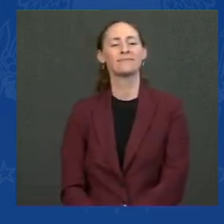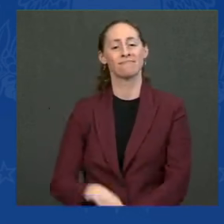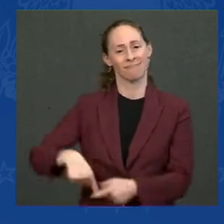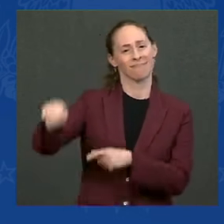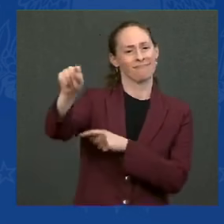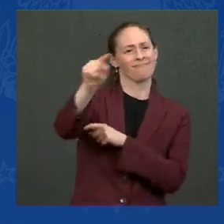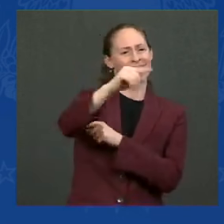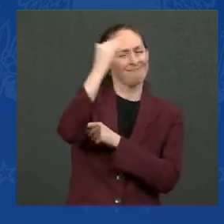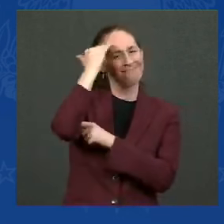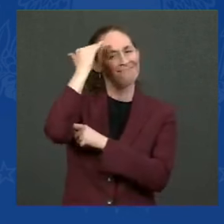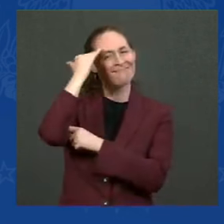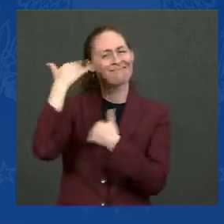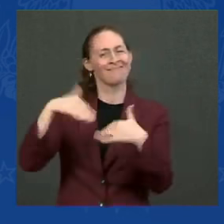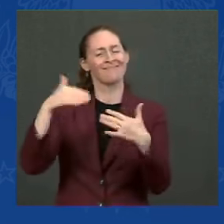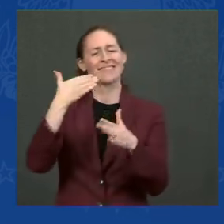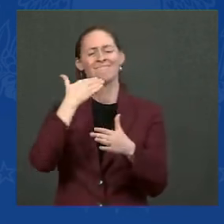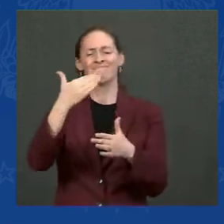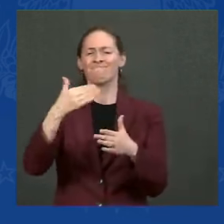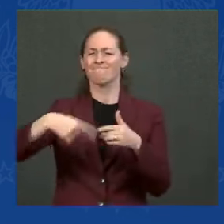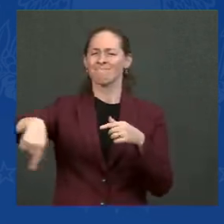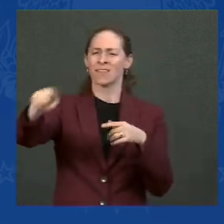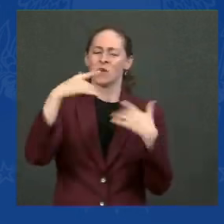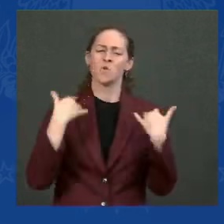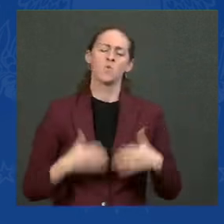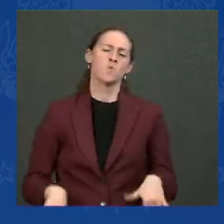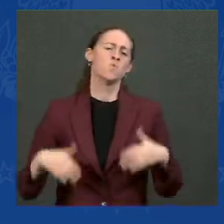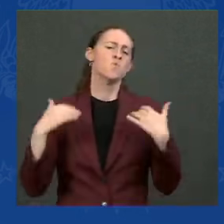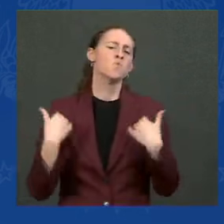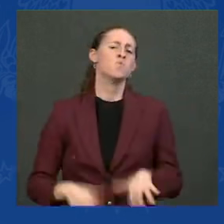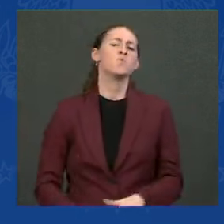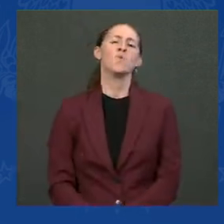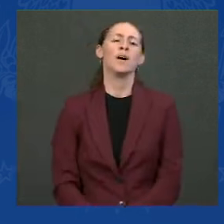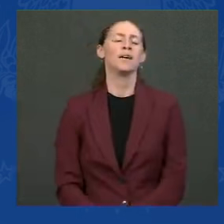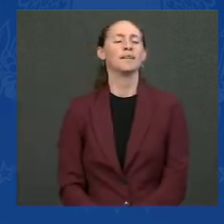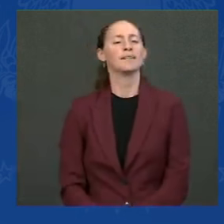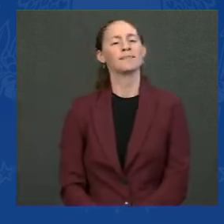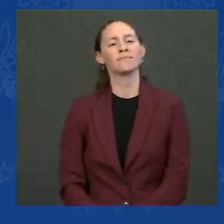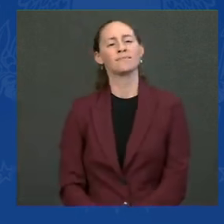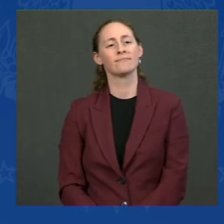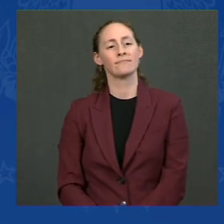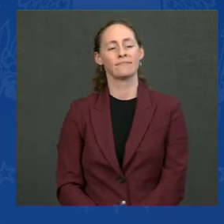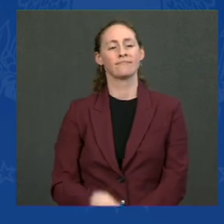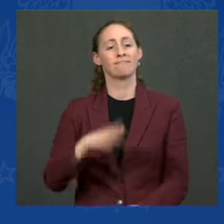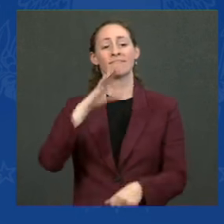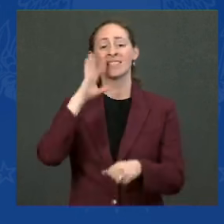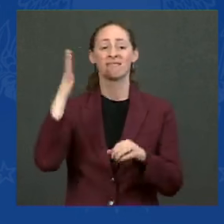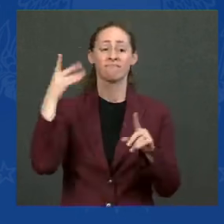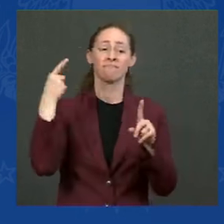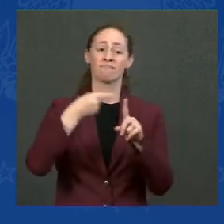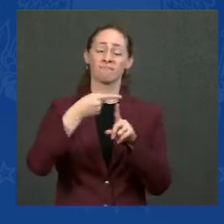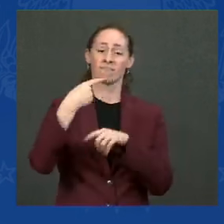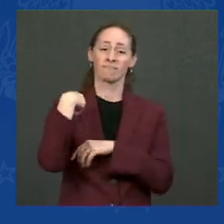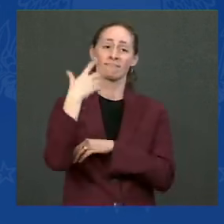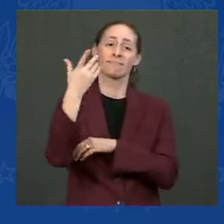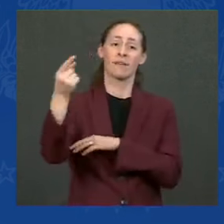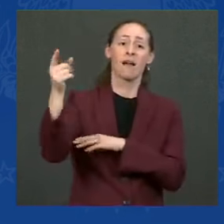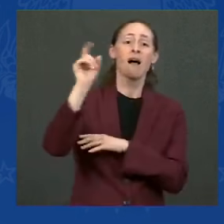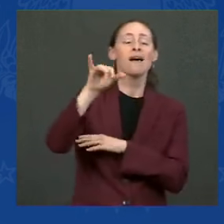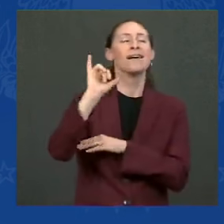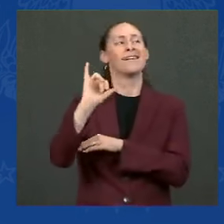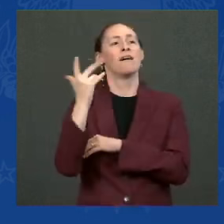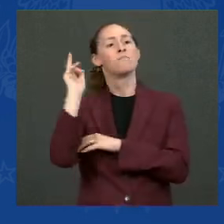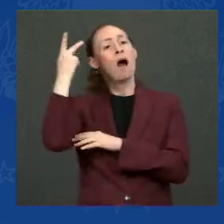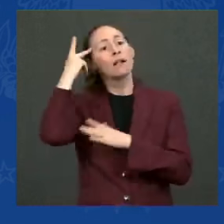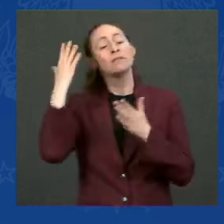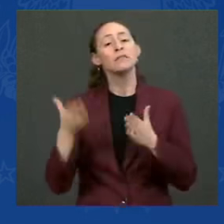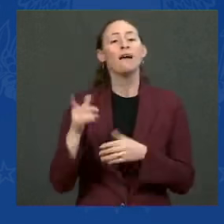context. But this is a busman's holiday for them, to have to come here and another politician speak. You know what I mean? Not a joke,